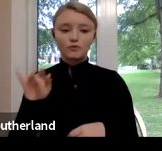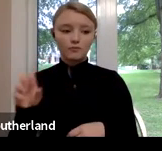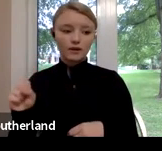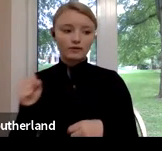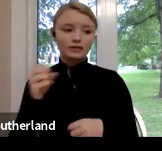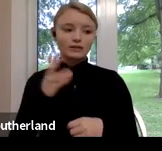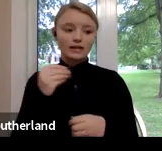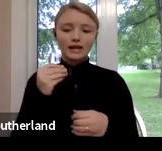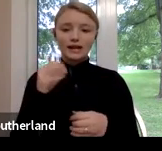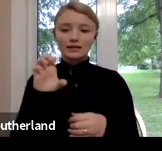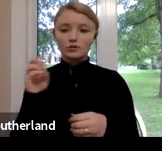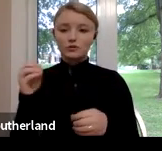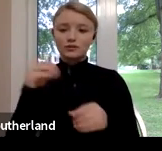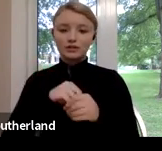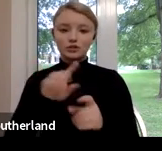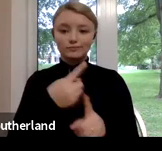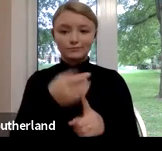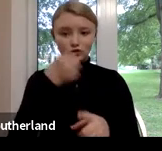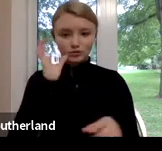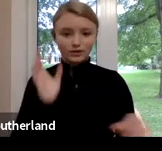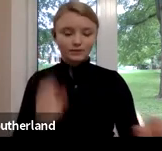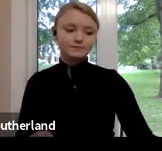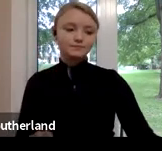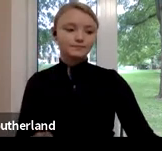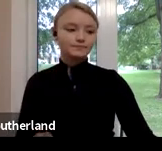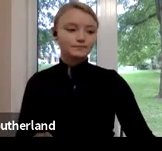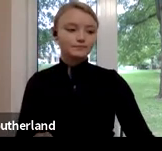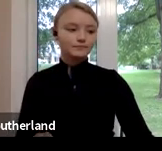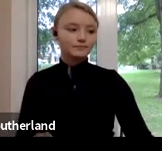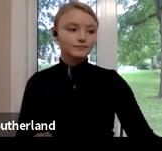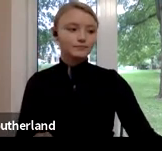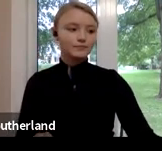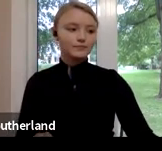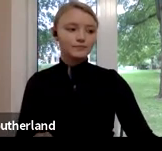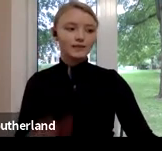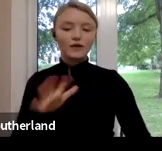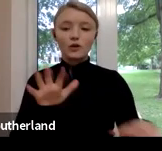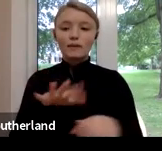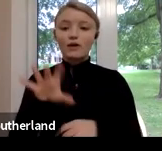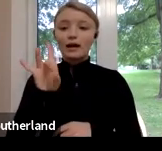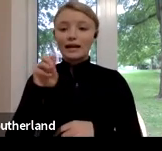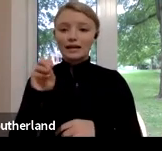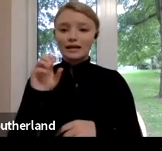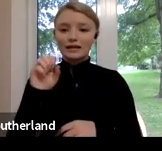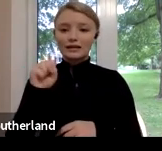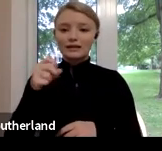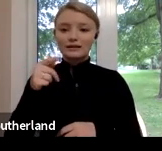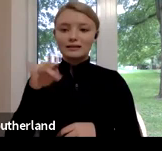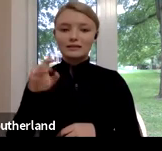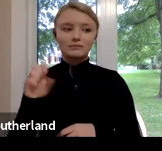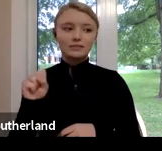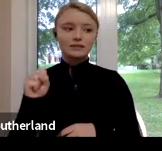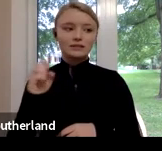All right. So there are at least 80 species of lychium